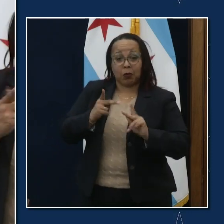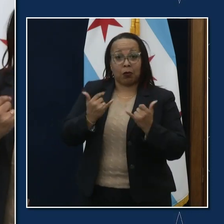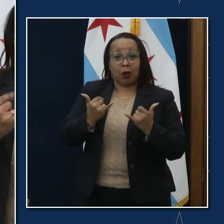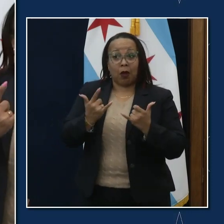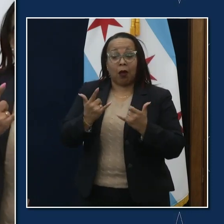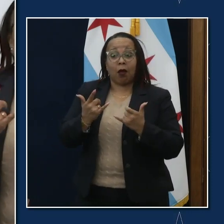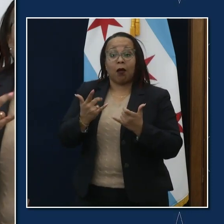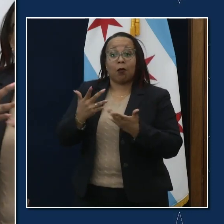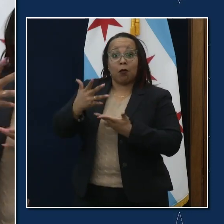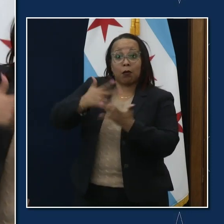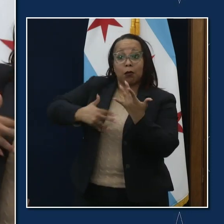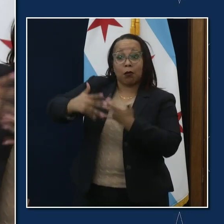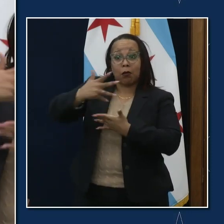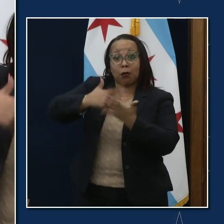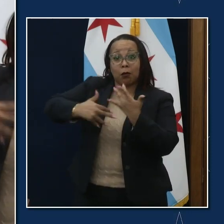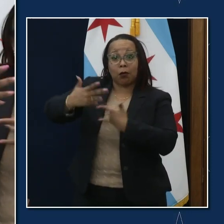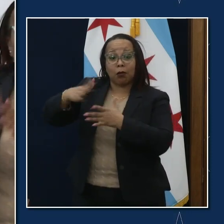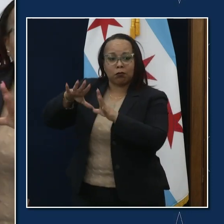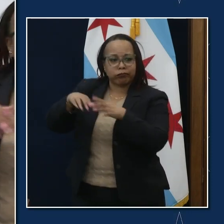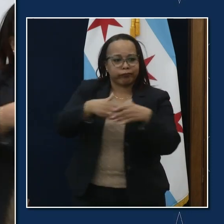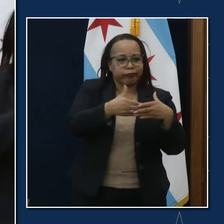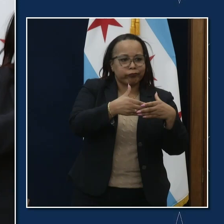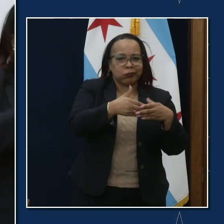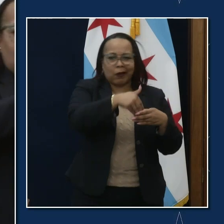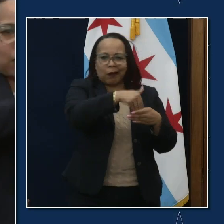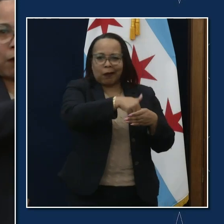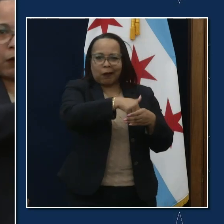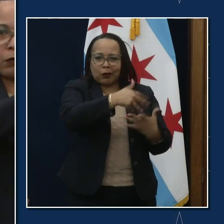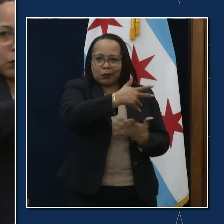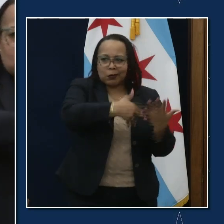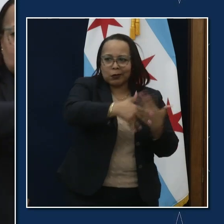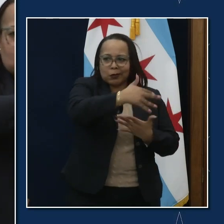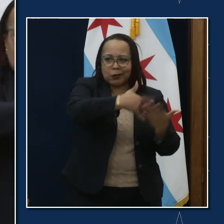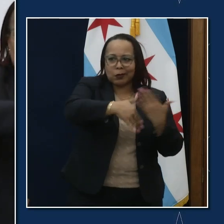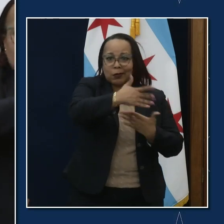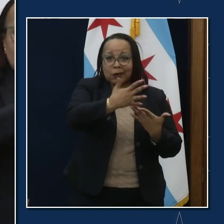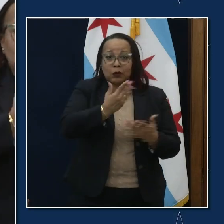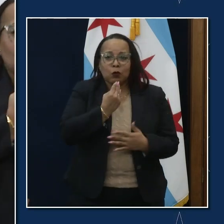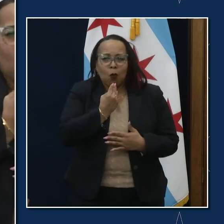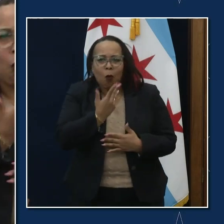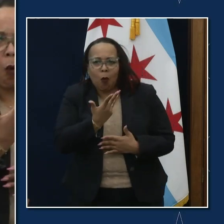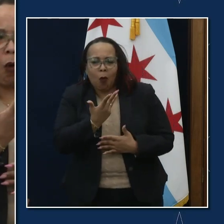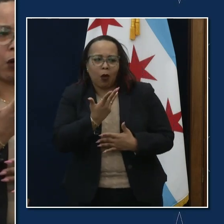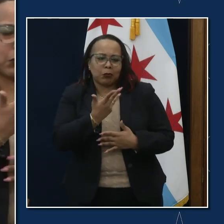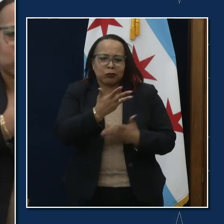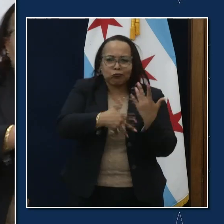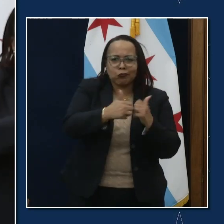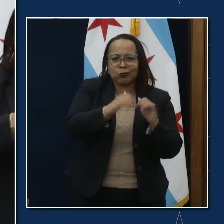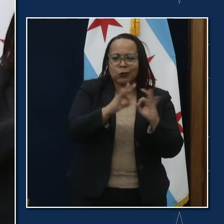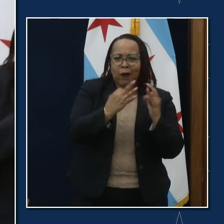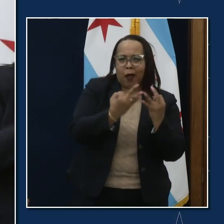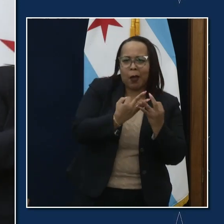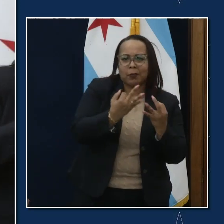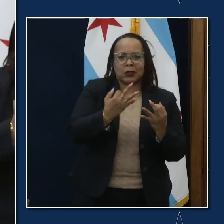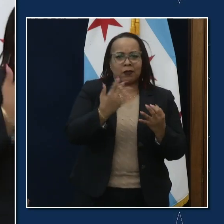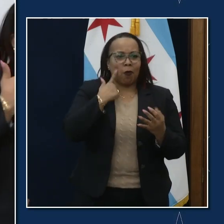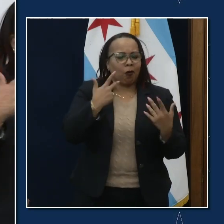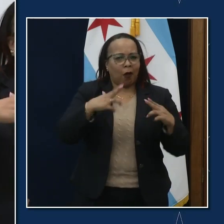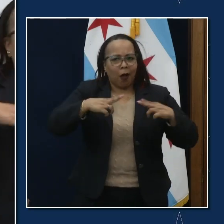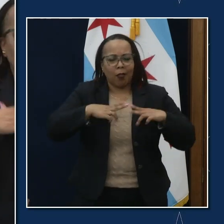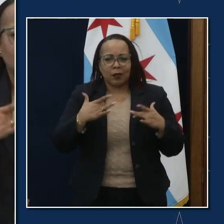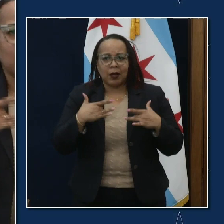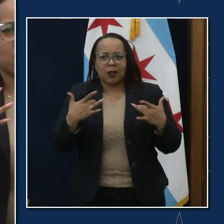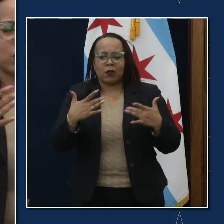time during the day and evening indoors to stay warm and spend time with their loved ones for holiday events and